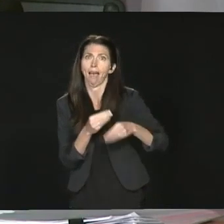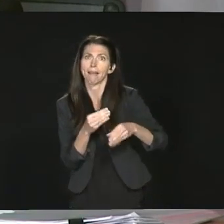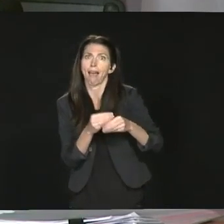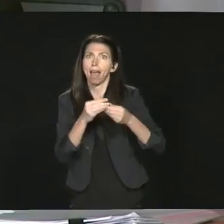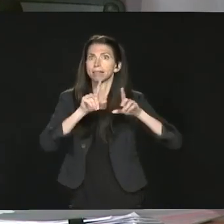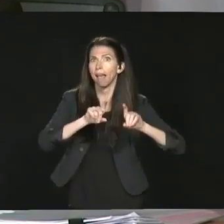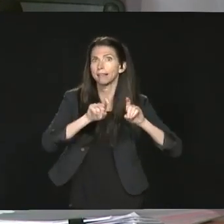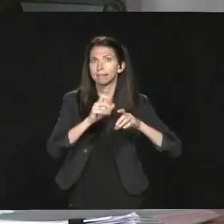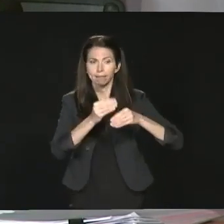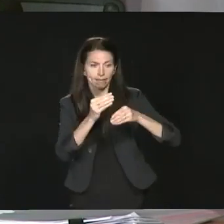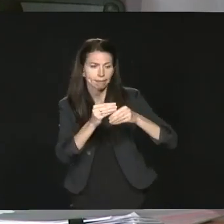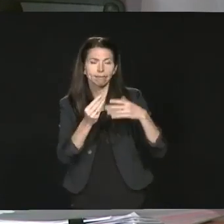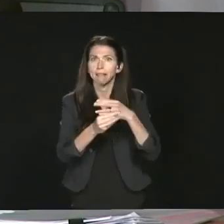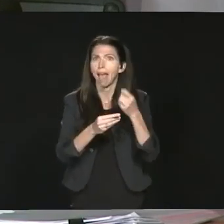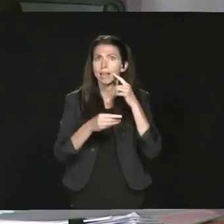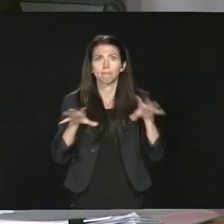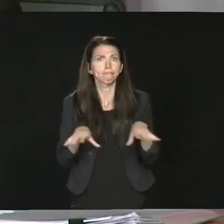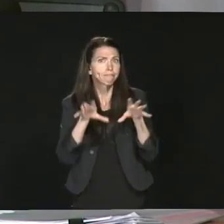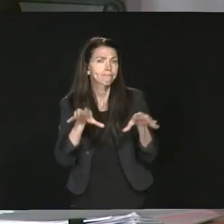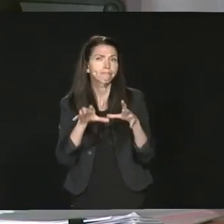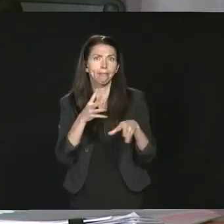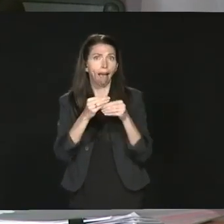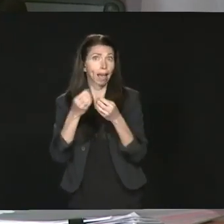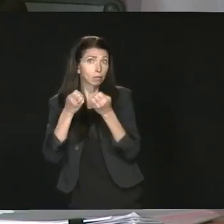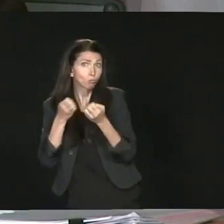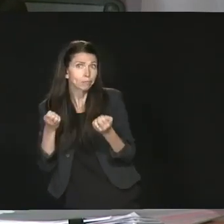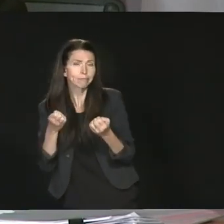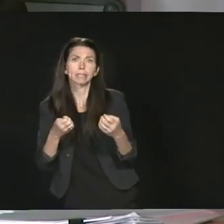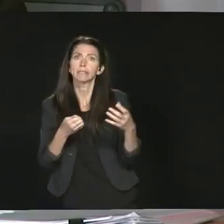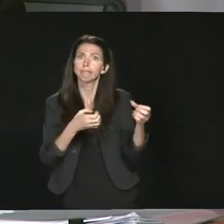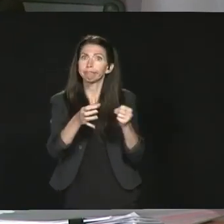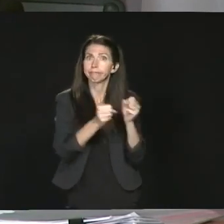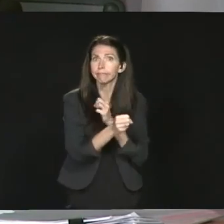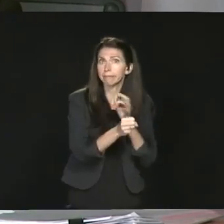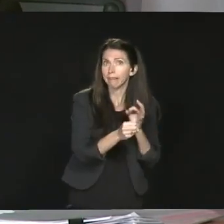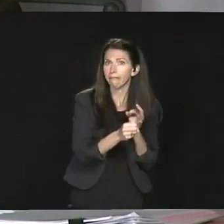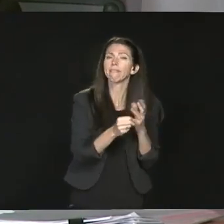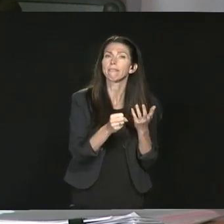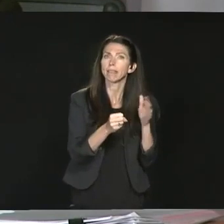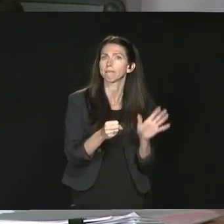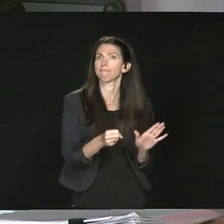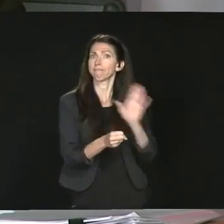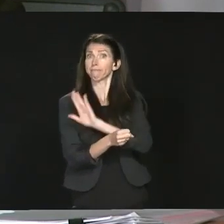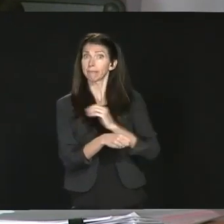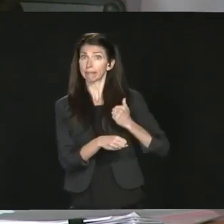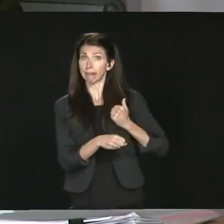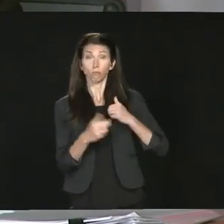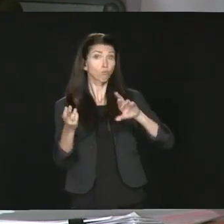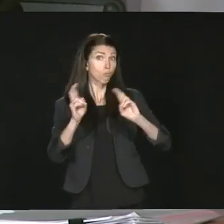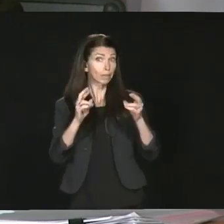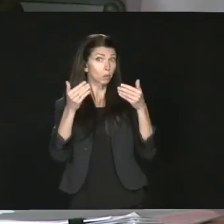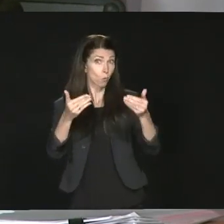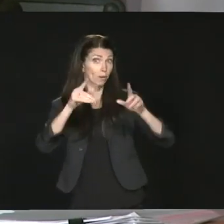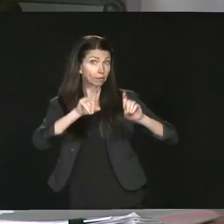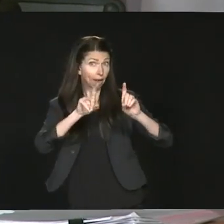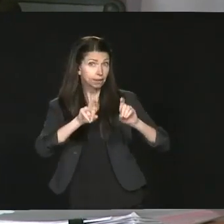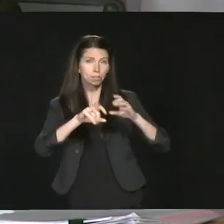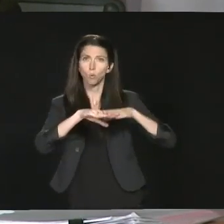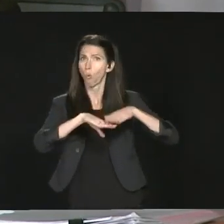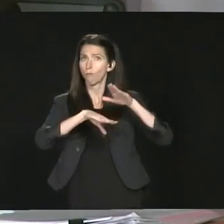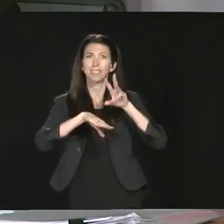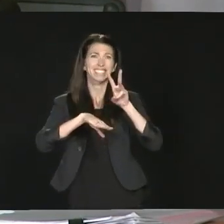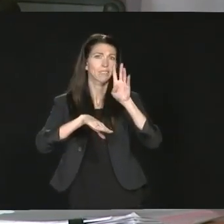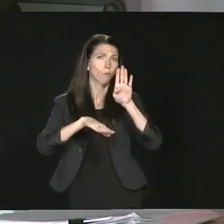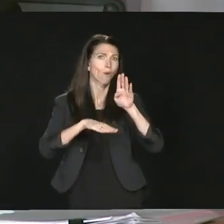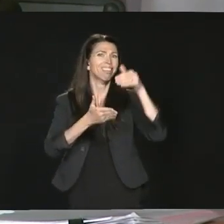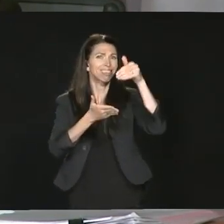supplies, and people. Across the country, capacity is in place to test more than 60,000 people daily, and laboratories will